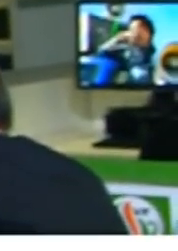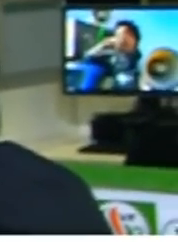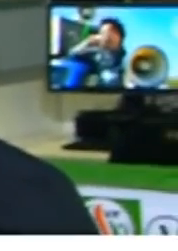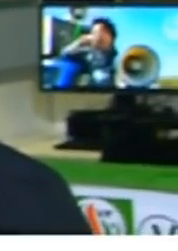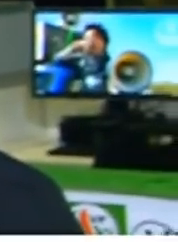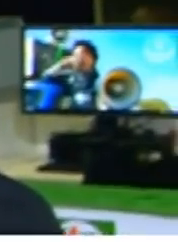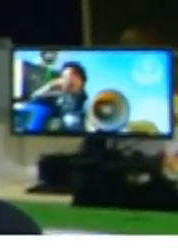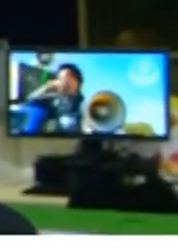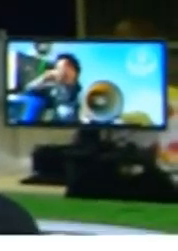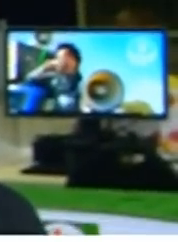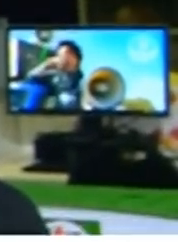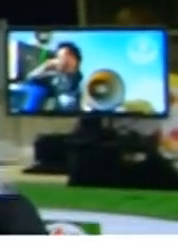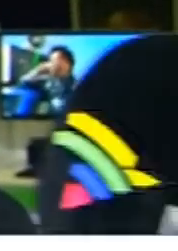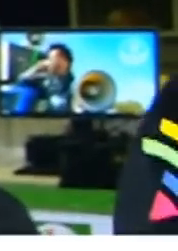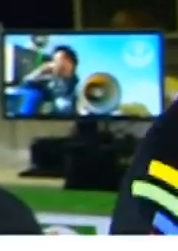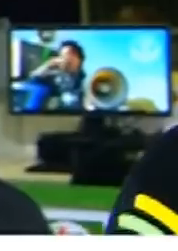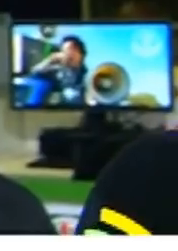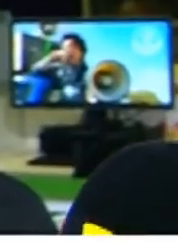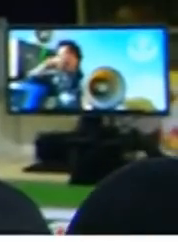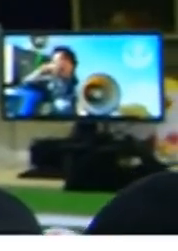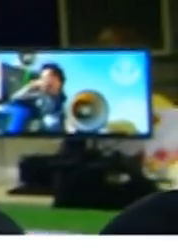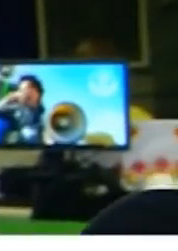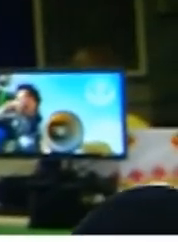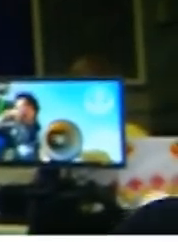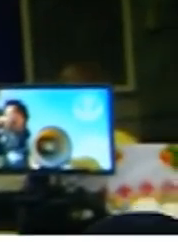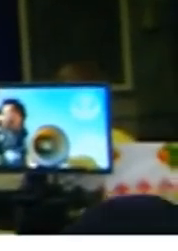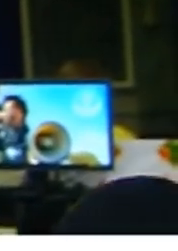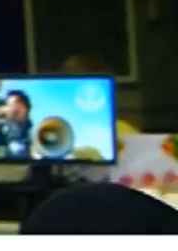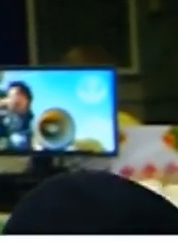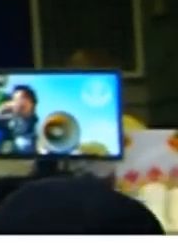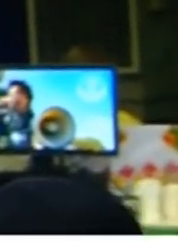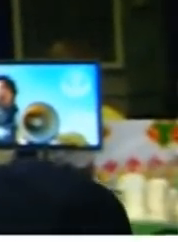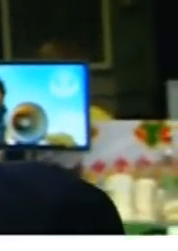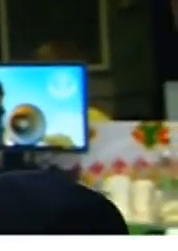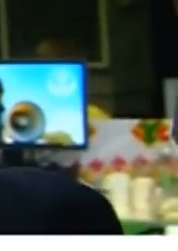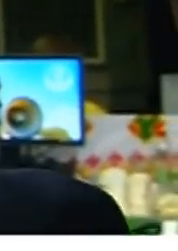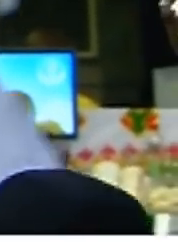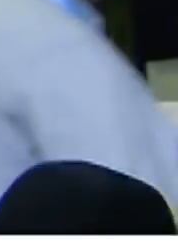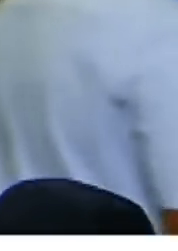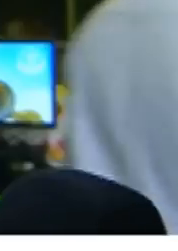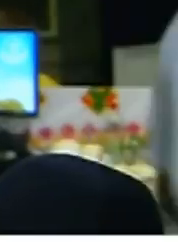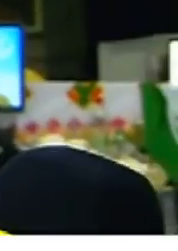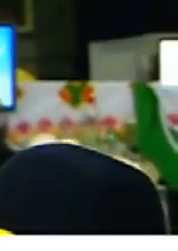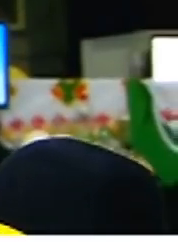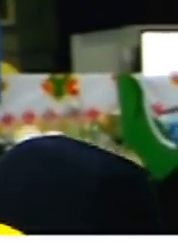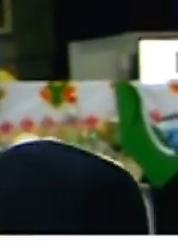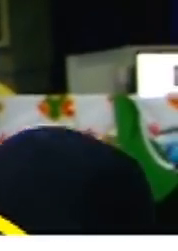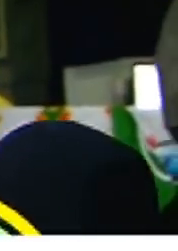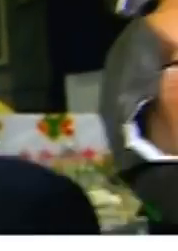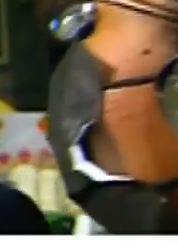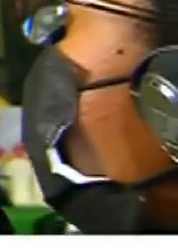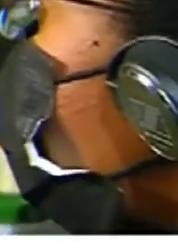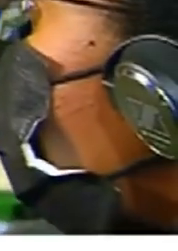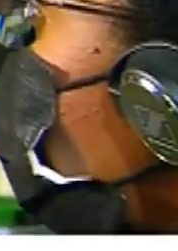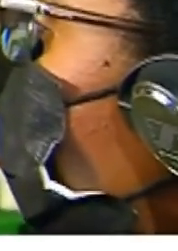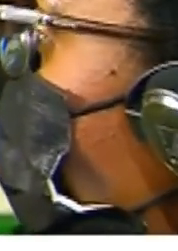activists, the leaders, they went out in full force. When you look at the history of the liberation organizations on the continent, when